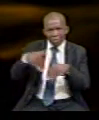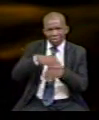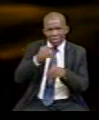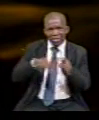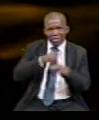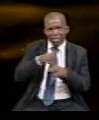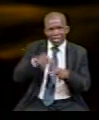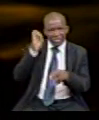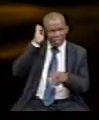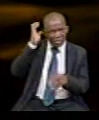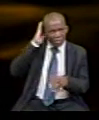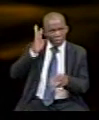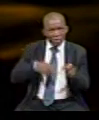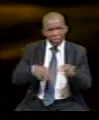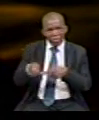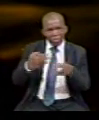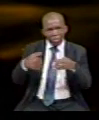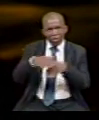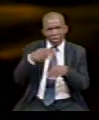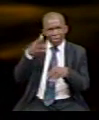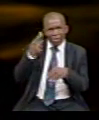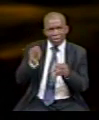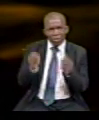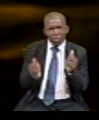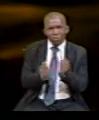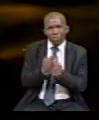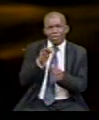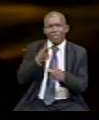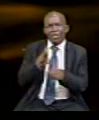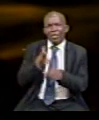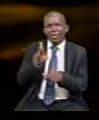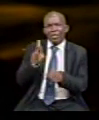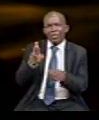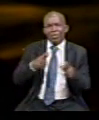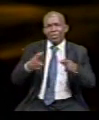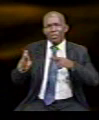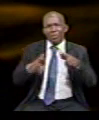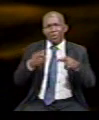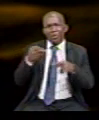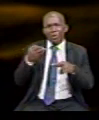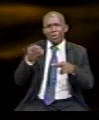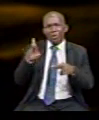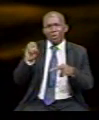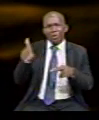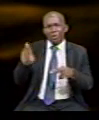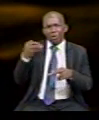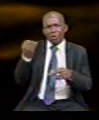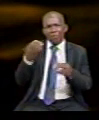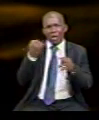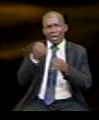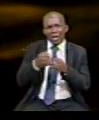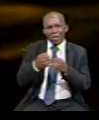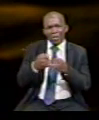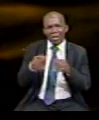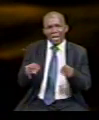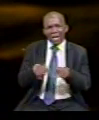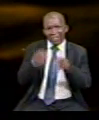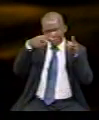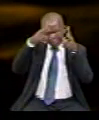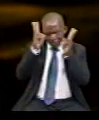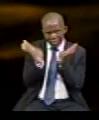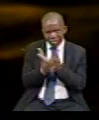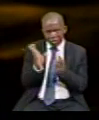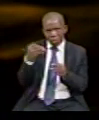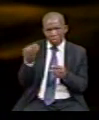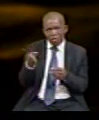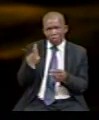with a rod of iron. As the vessels of a potter shall they be broken to shivers, even as I received from my Father. And I will give